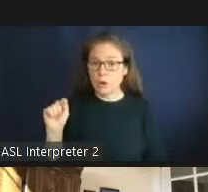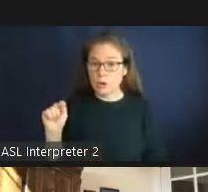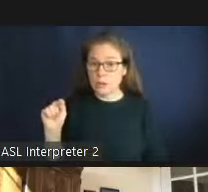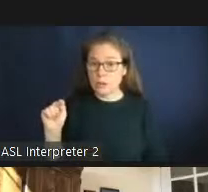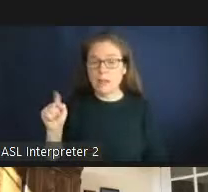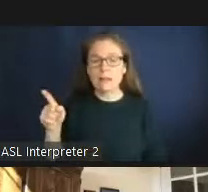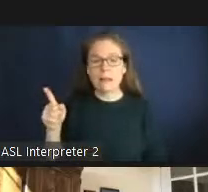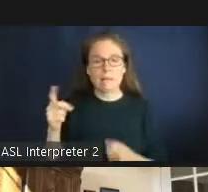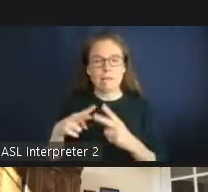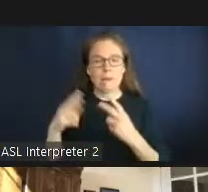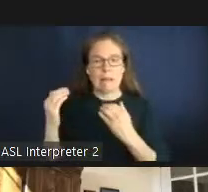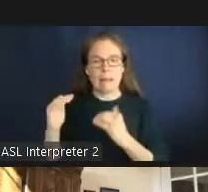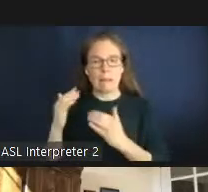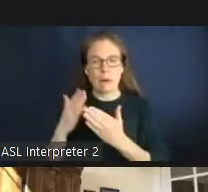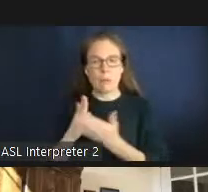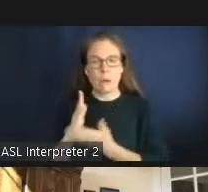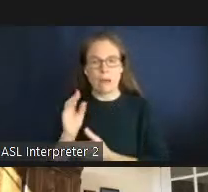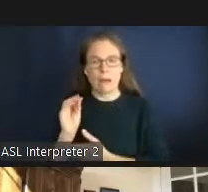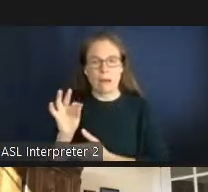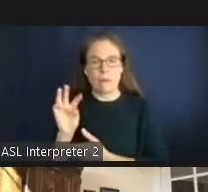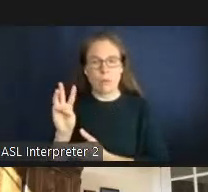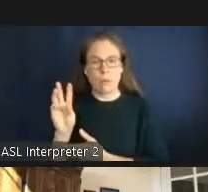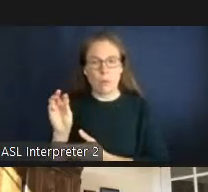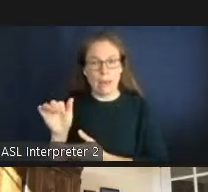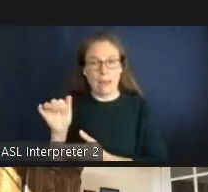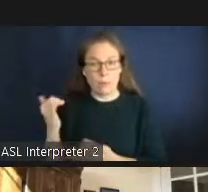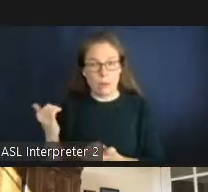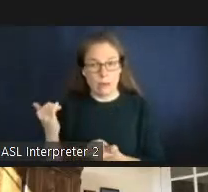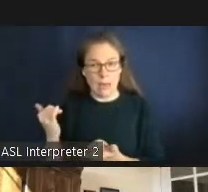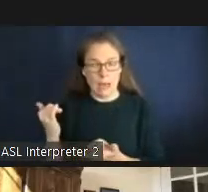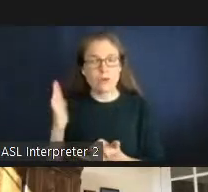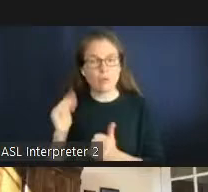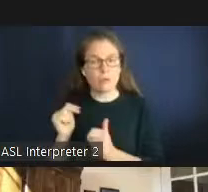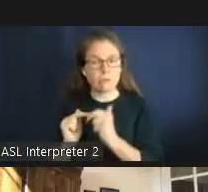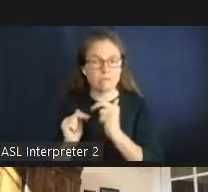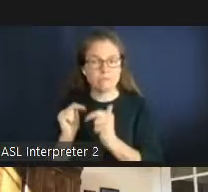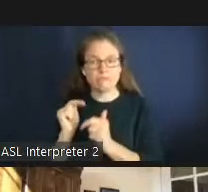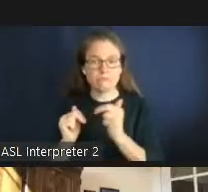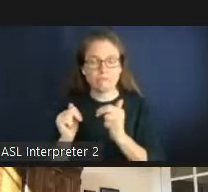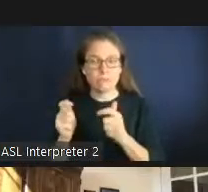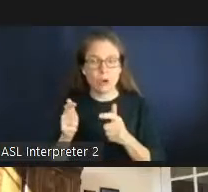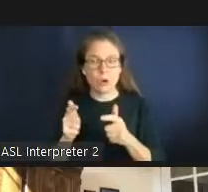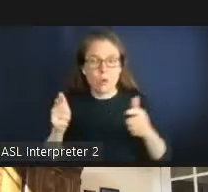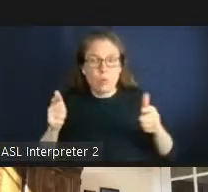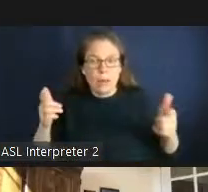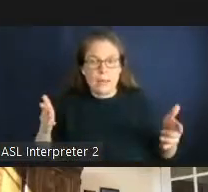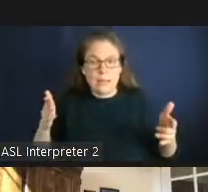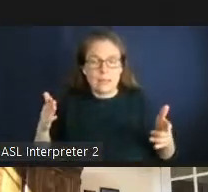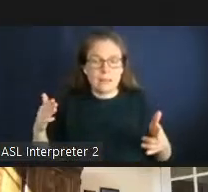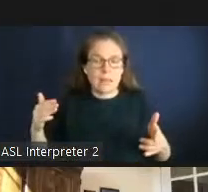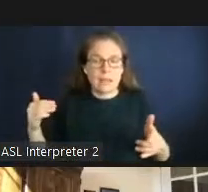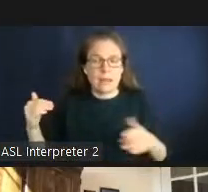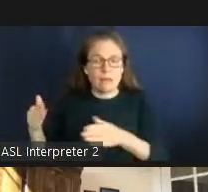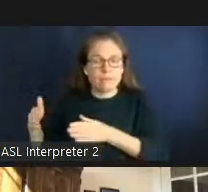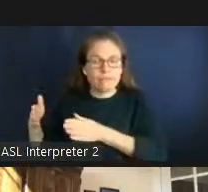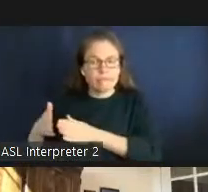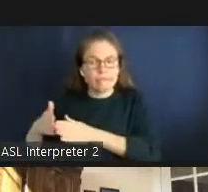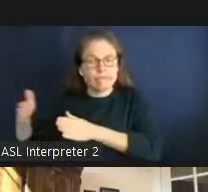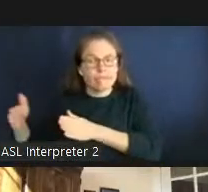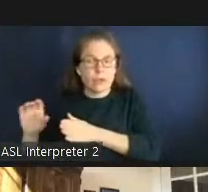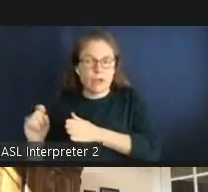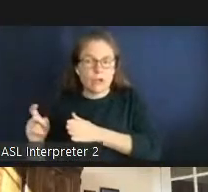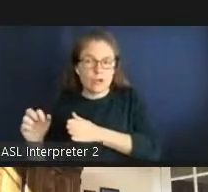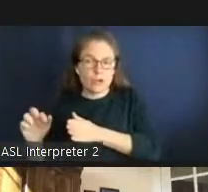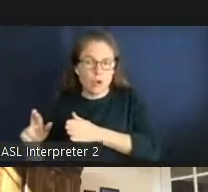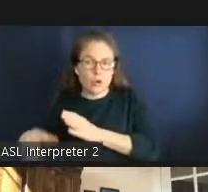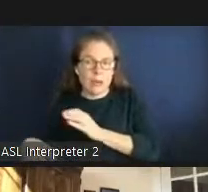limited right-of-way currently, and so we'll be constructing a widened shoulder on the roadway, but installing a curb